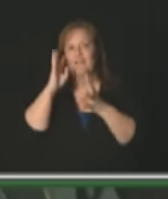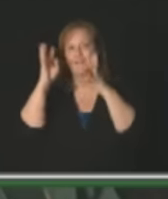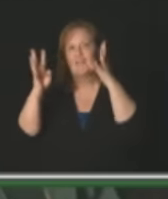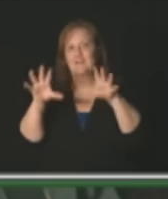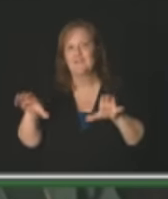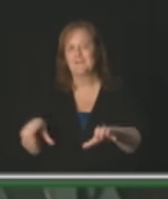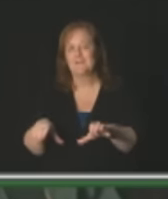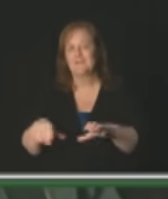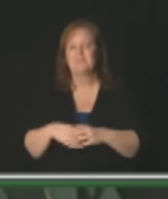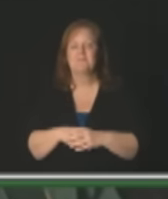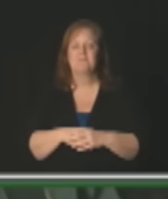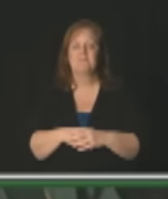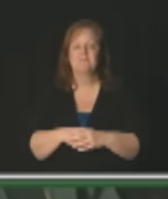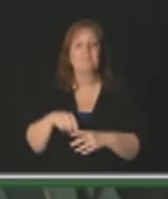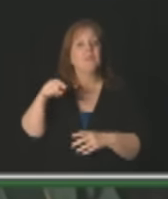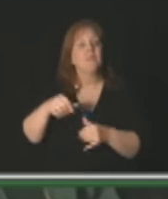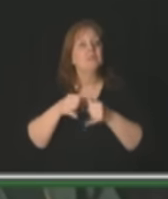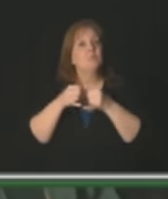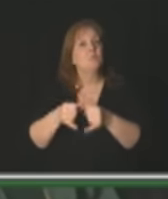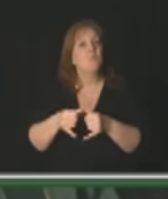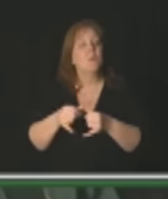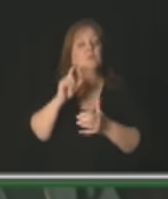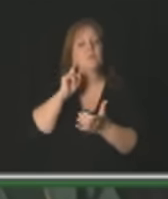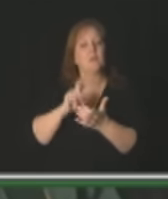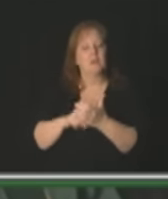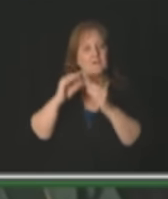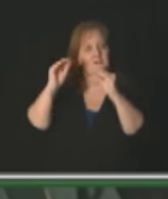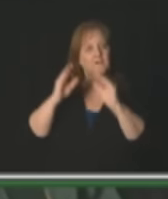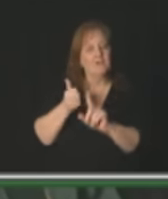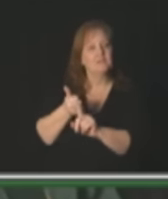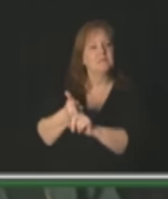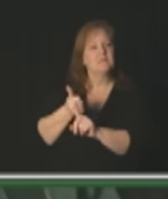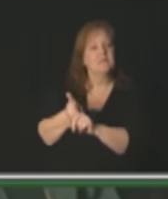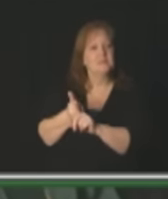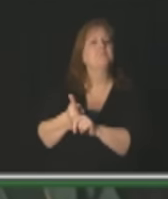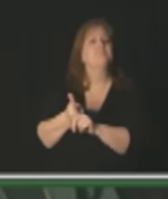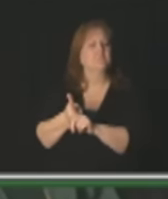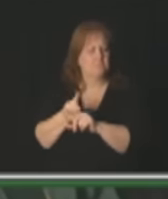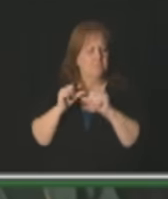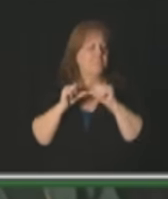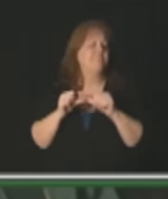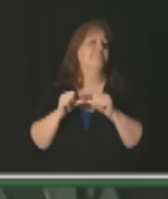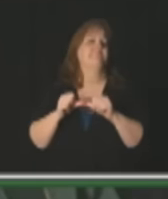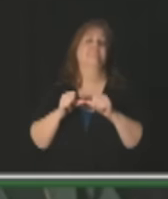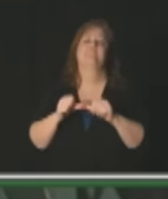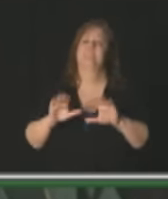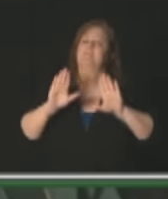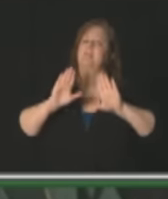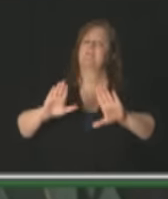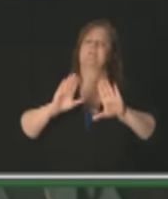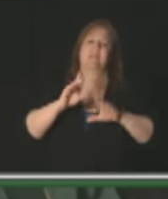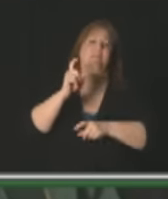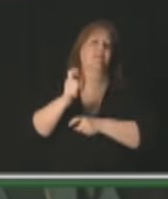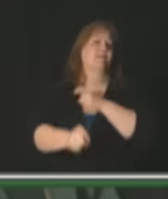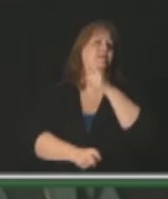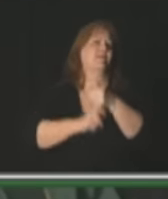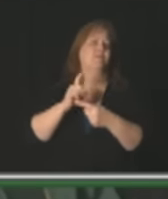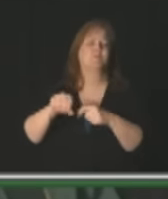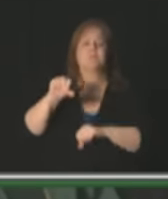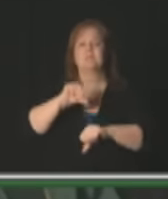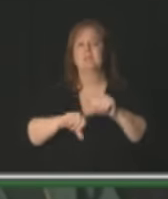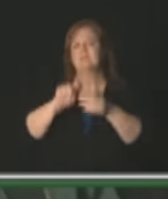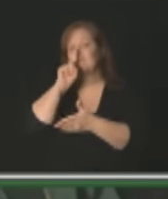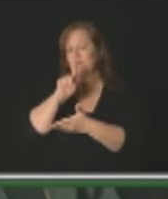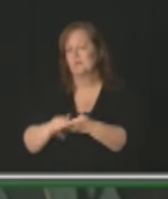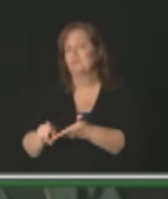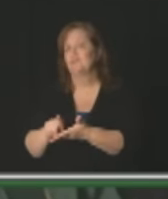Activities. This award recognizes a faculty member who has made sustained, outstanding contributions to scientific